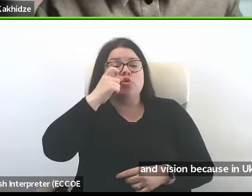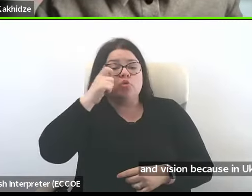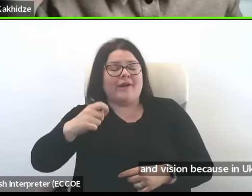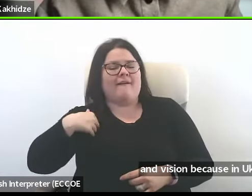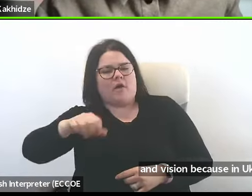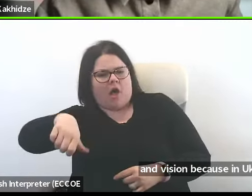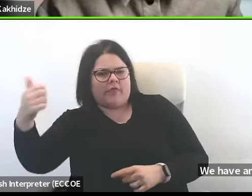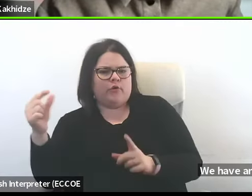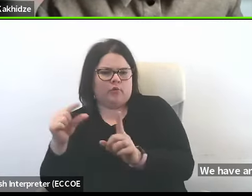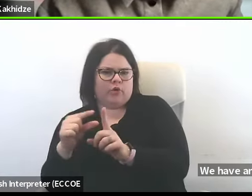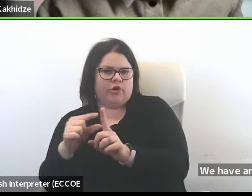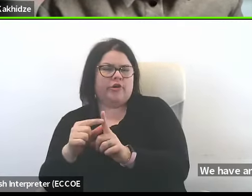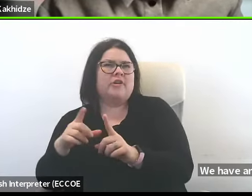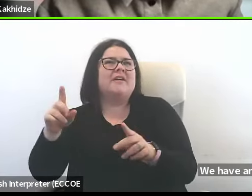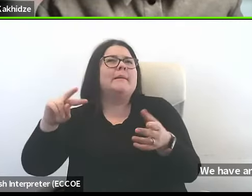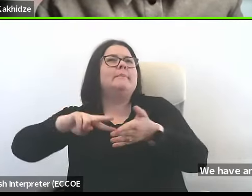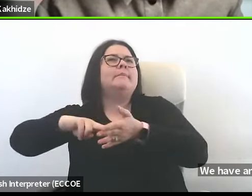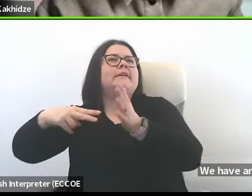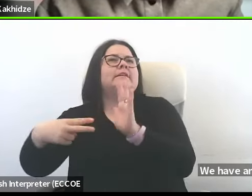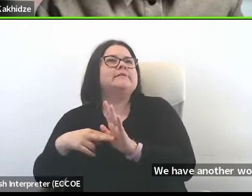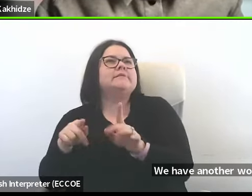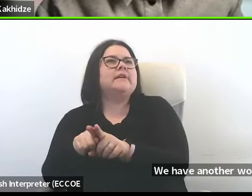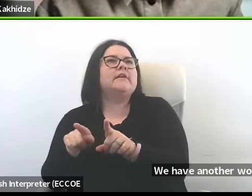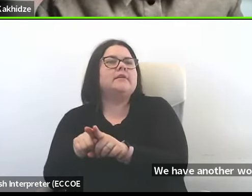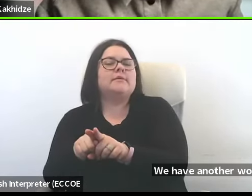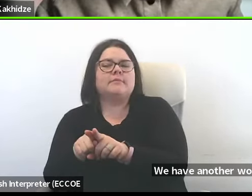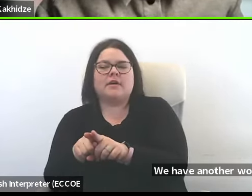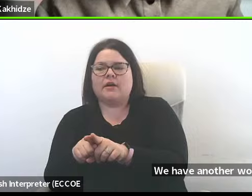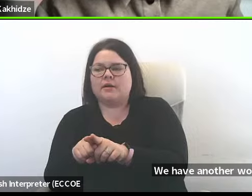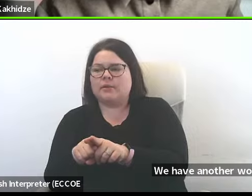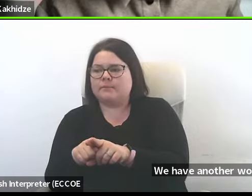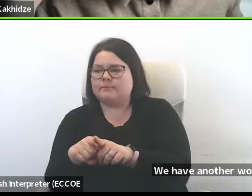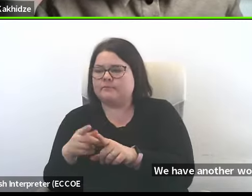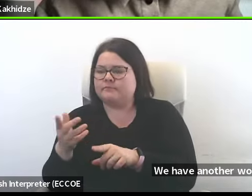would translate it literally like